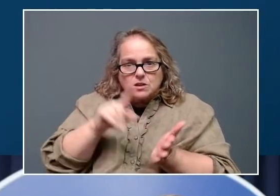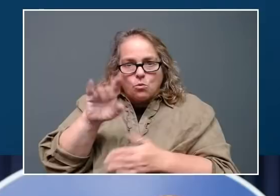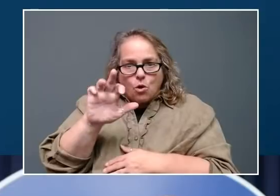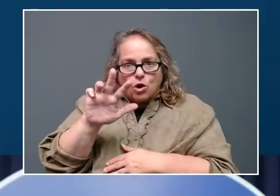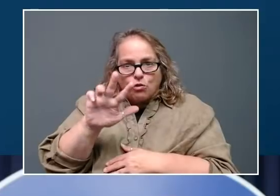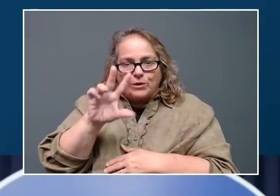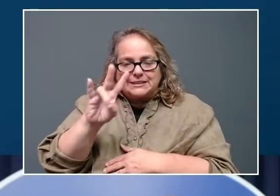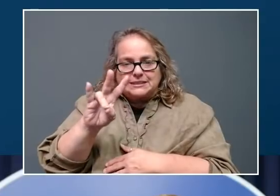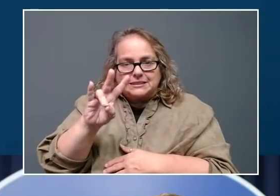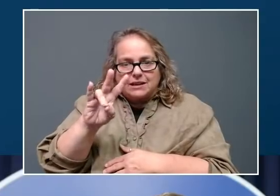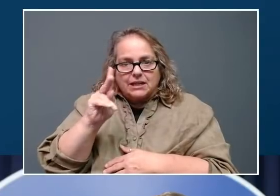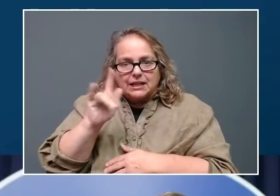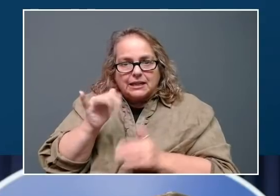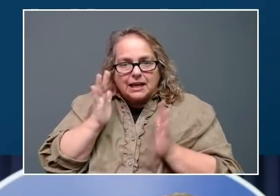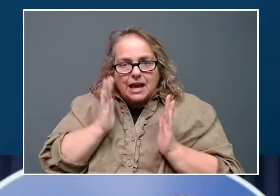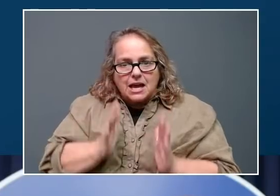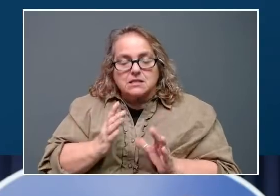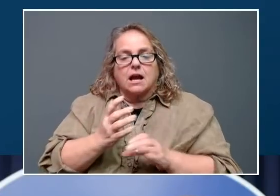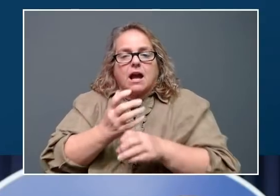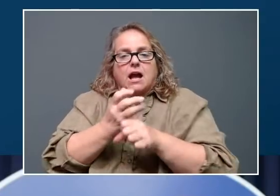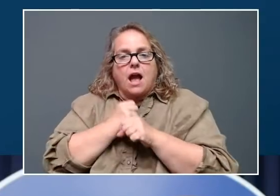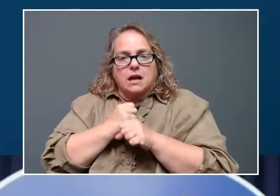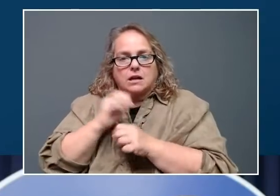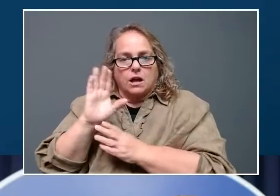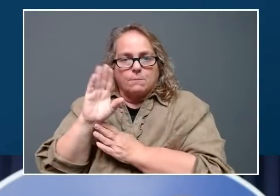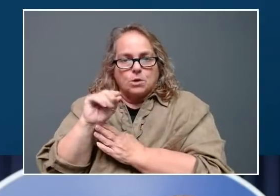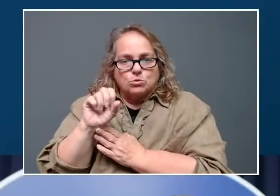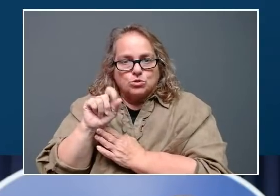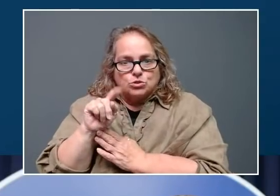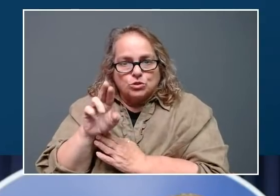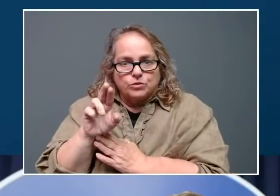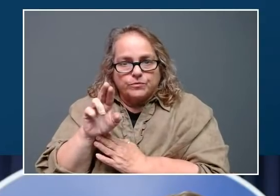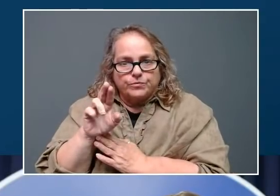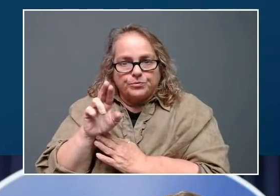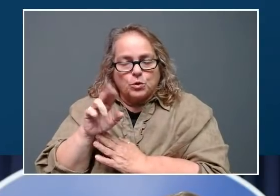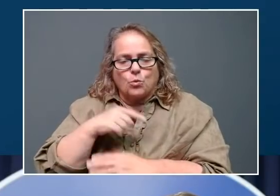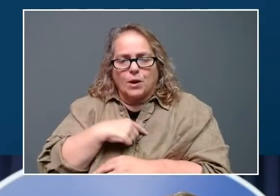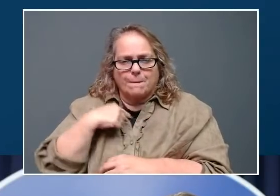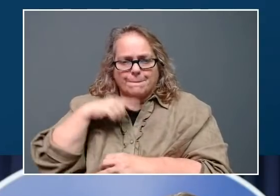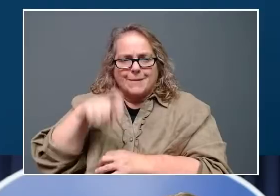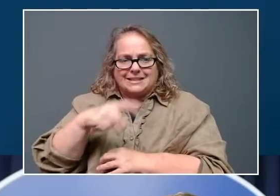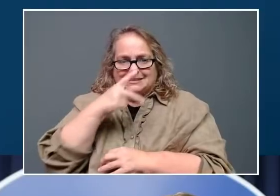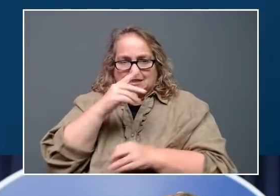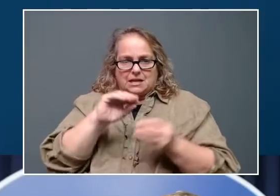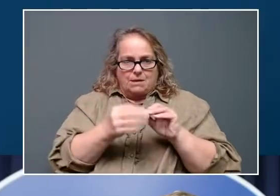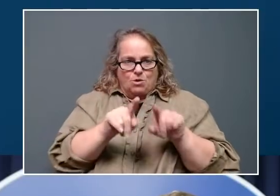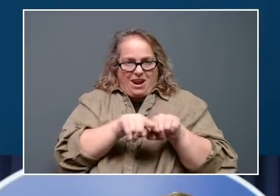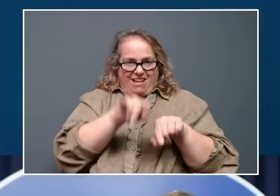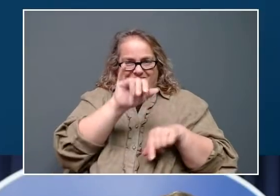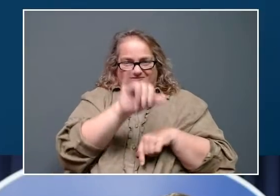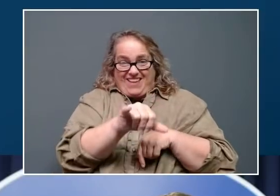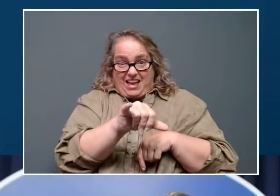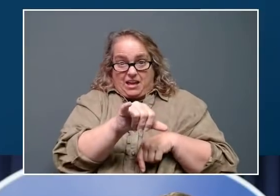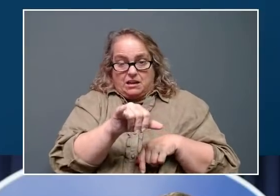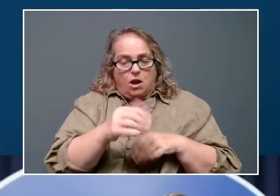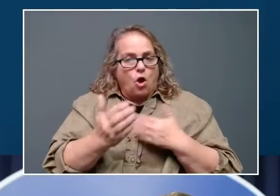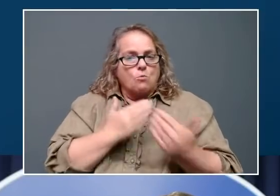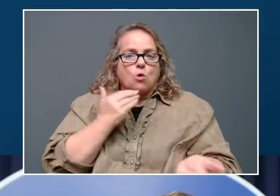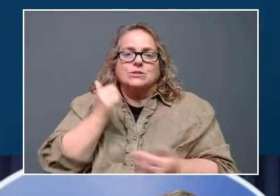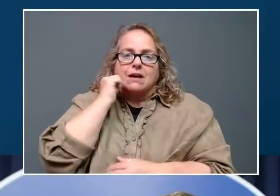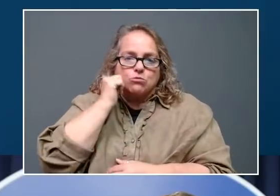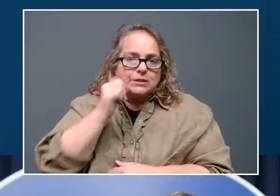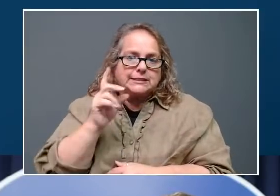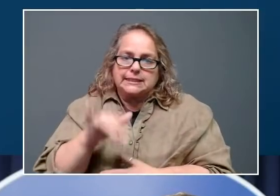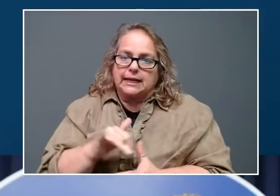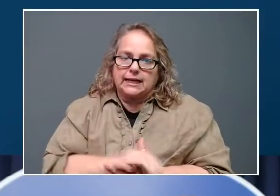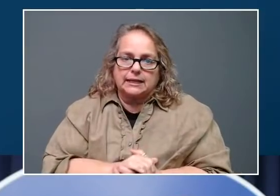45,137 Kentuckians got their booster. We need to really see a number like that almost every day for where